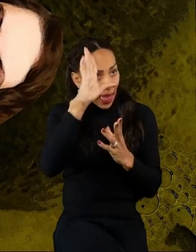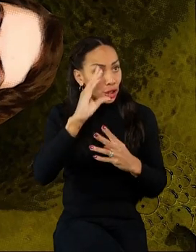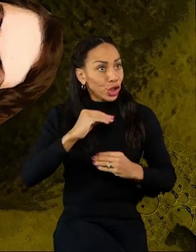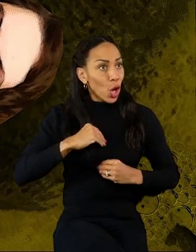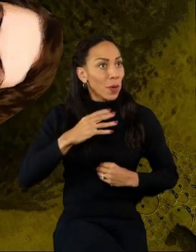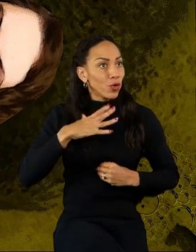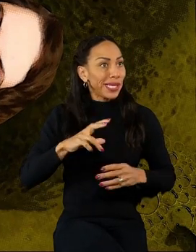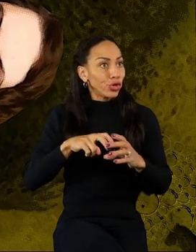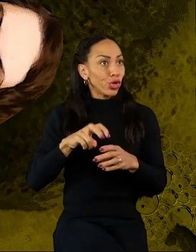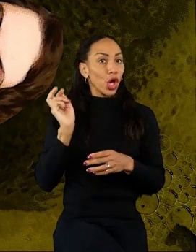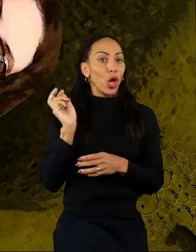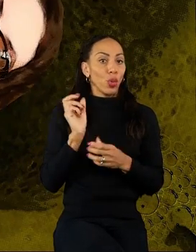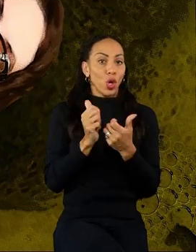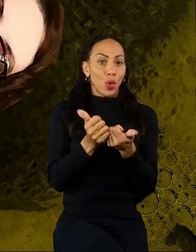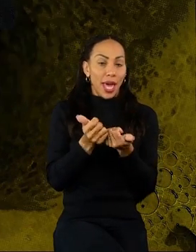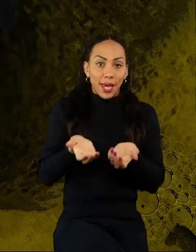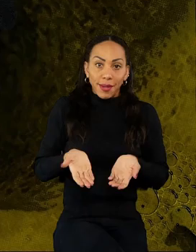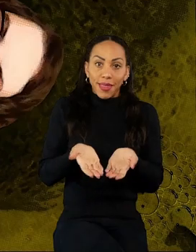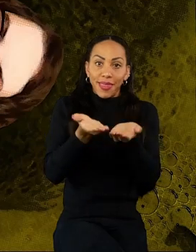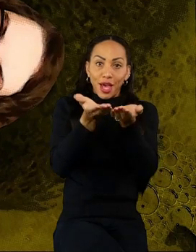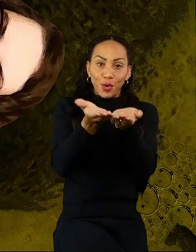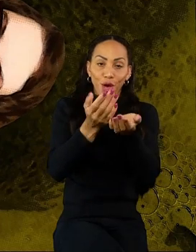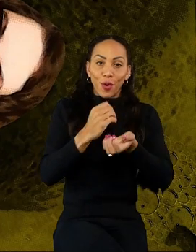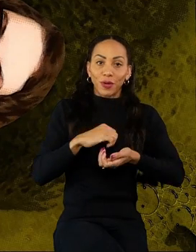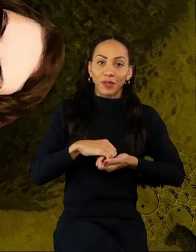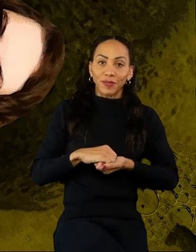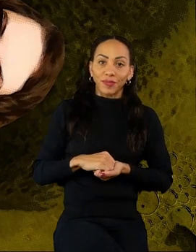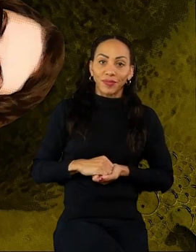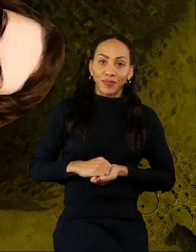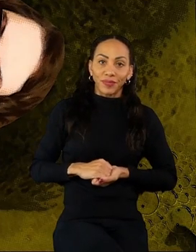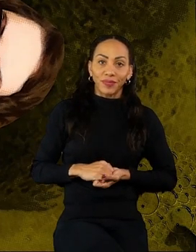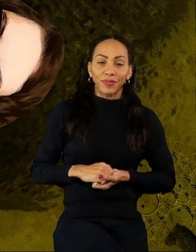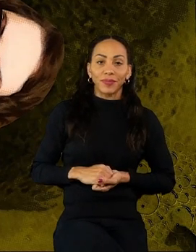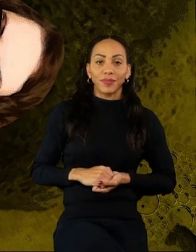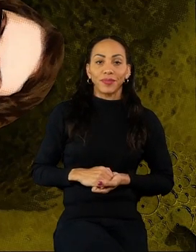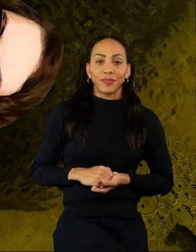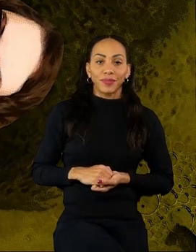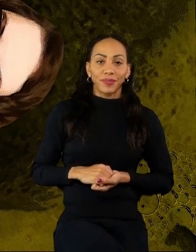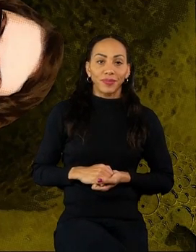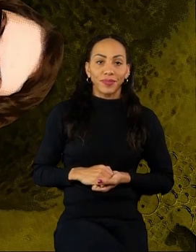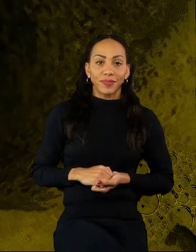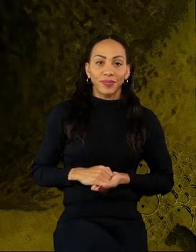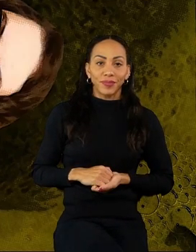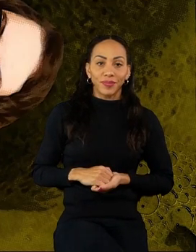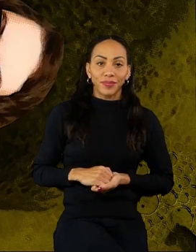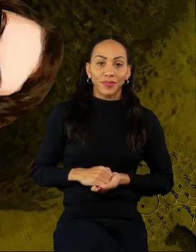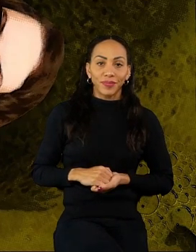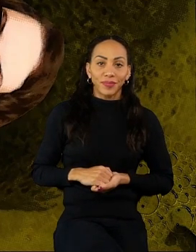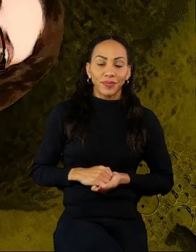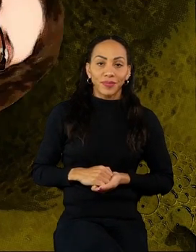know if you need to jump away, because that's absolutely fine. There we go. So you suddenly turn